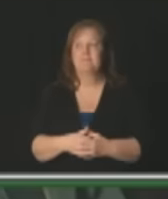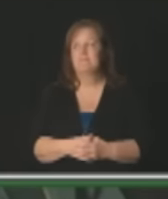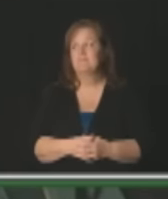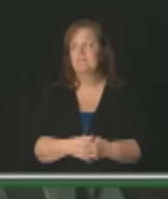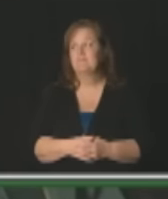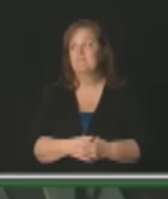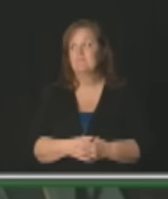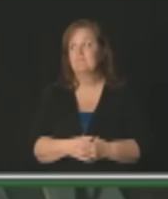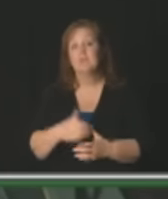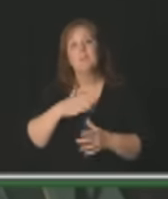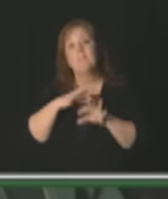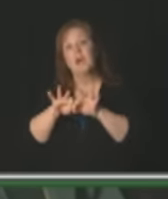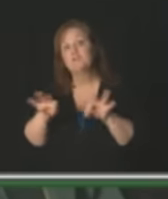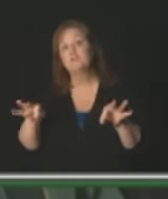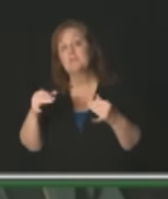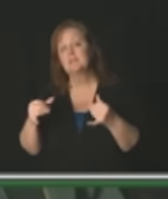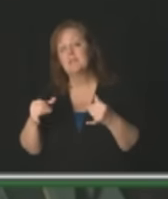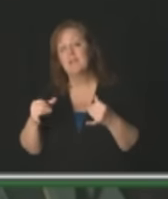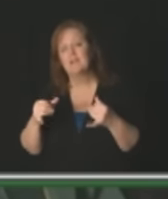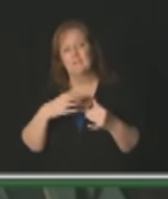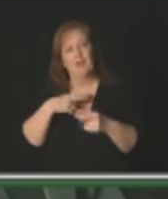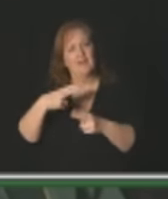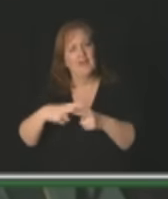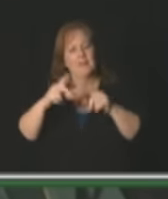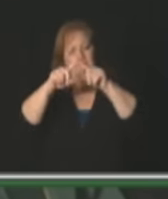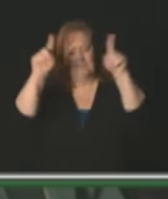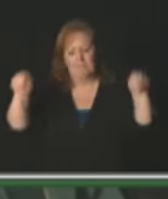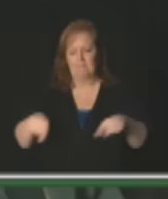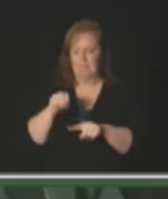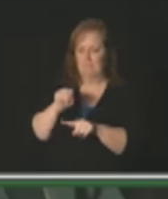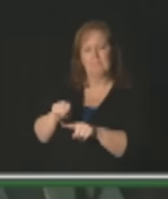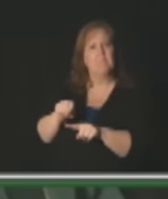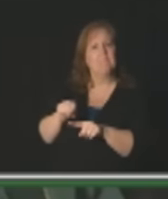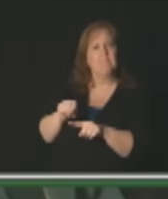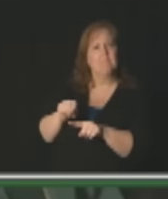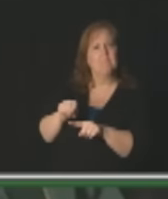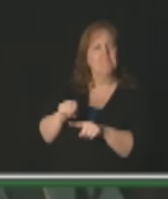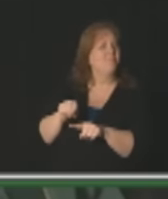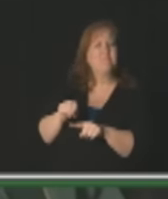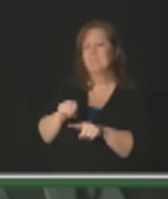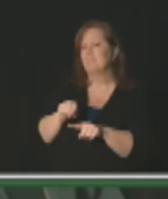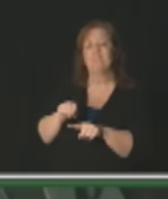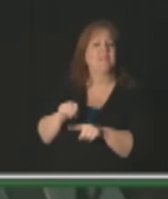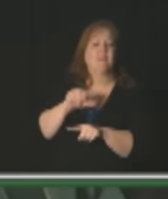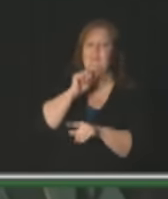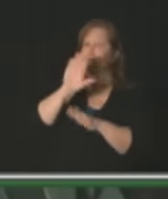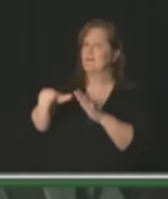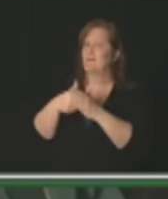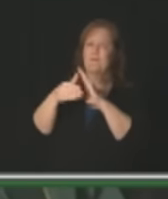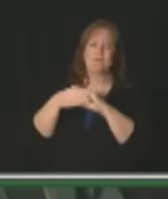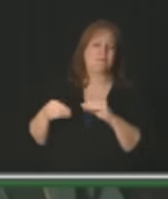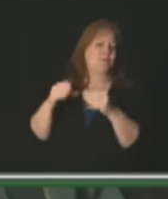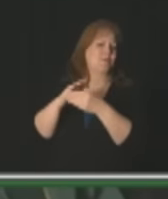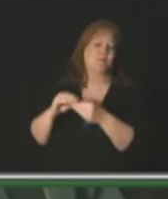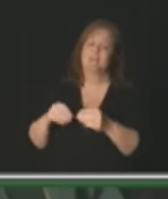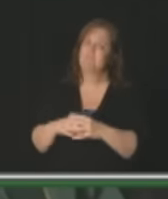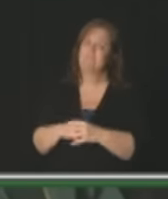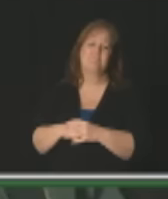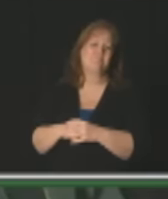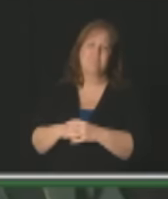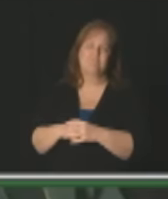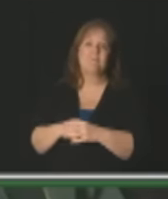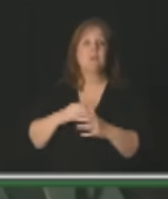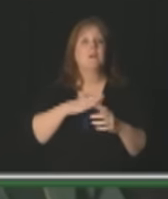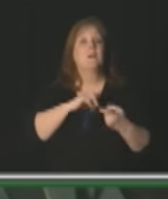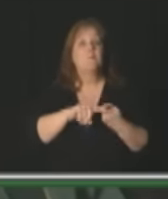The degree I have today has my name on it, but it doesn't tell the whole story. I have